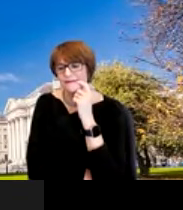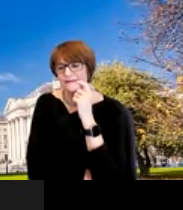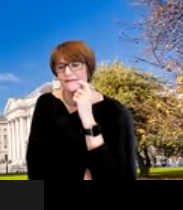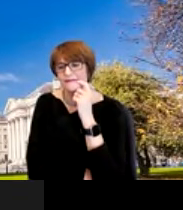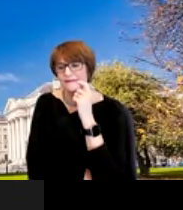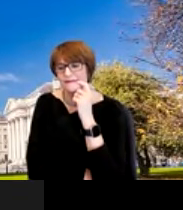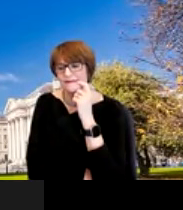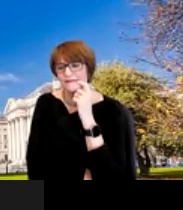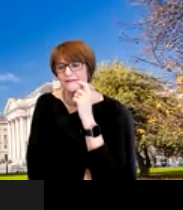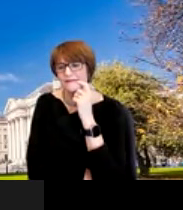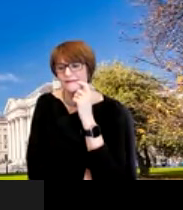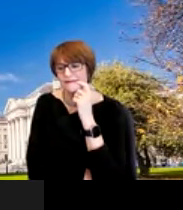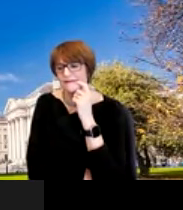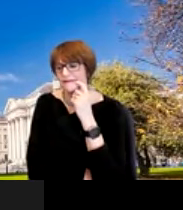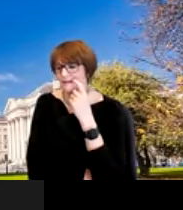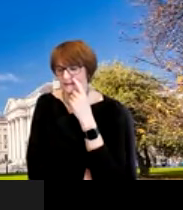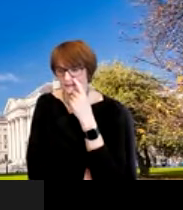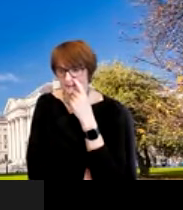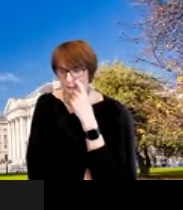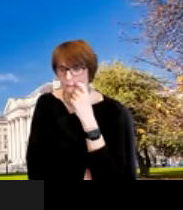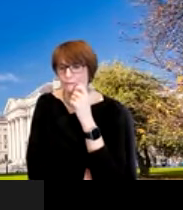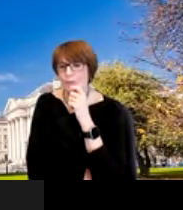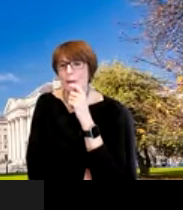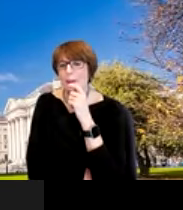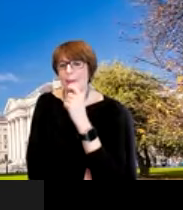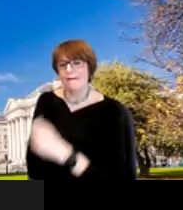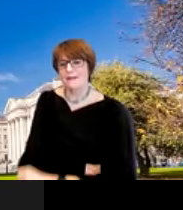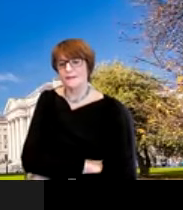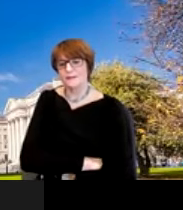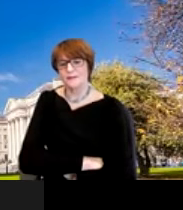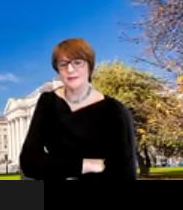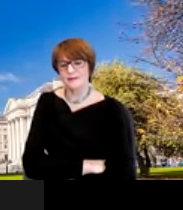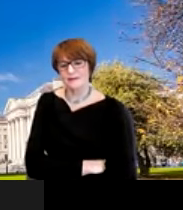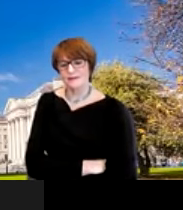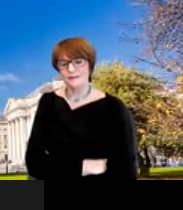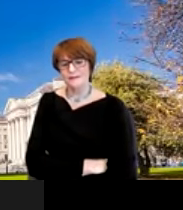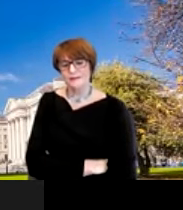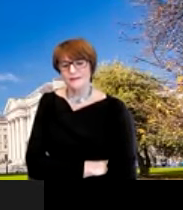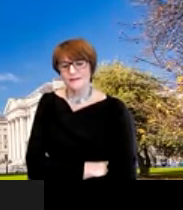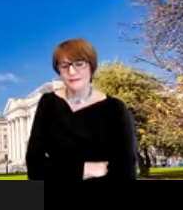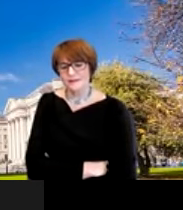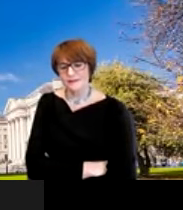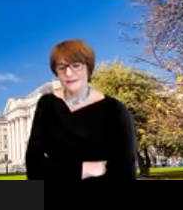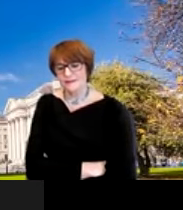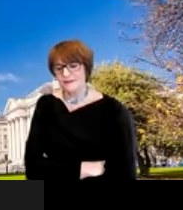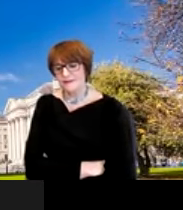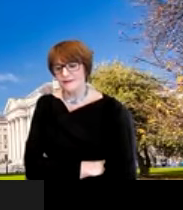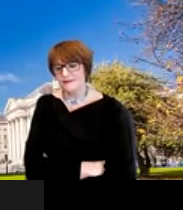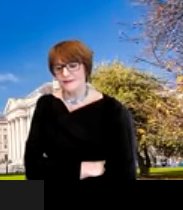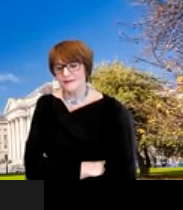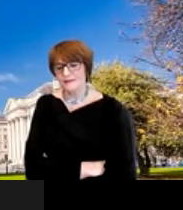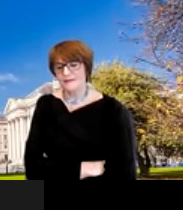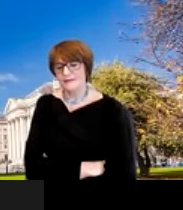context across the board, they have stood up better than any of us would have anticipated if somebody had described what was going to come at us. By the